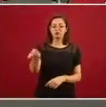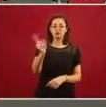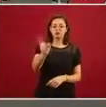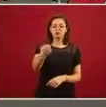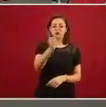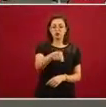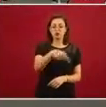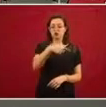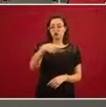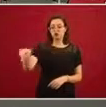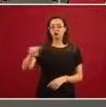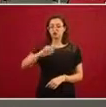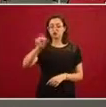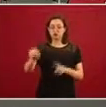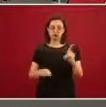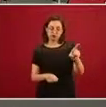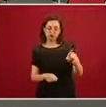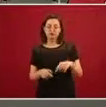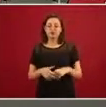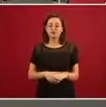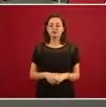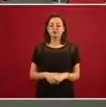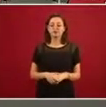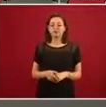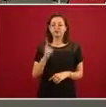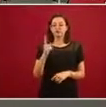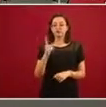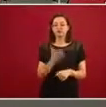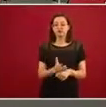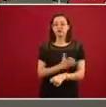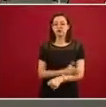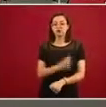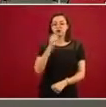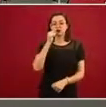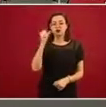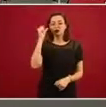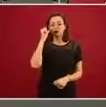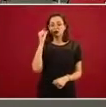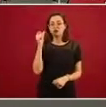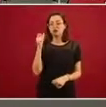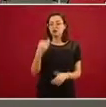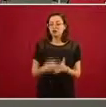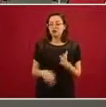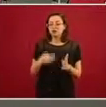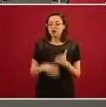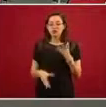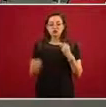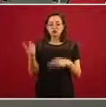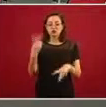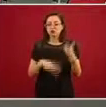Q&A question, with the Q&A period. You, and then you, and you, and then you.